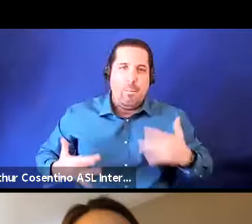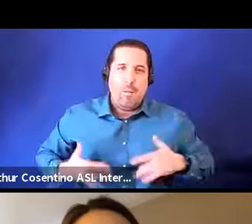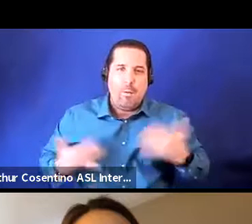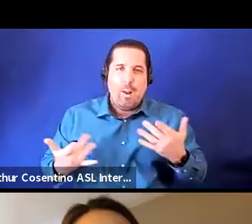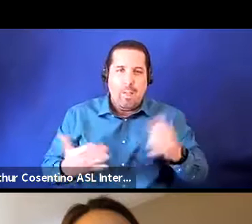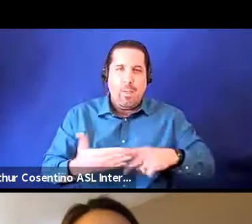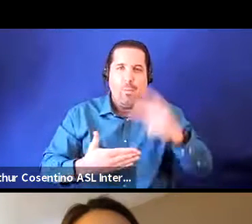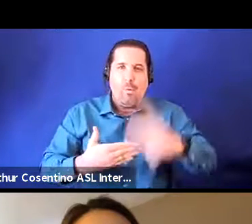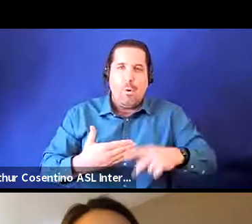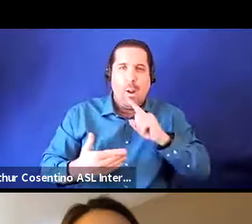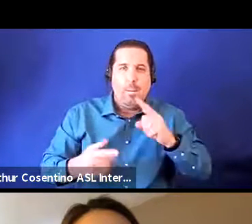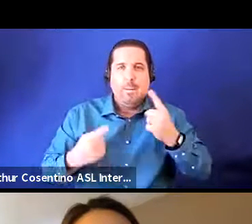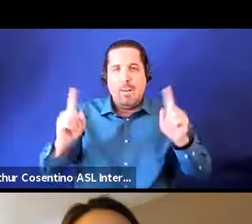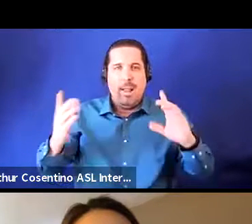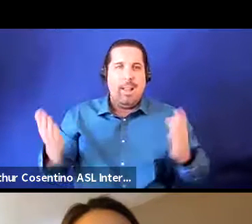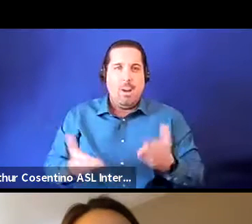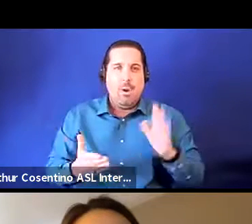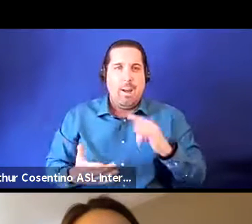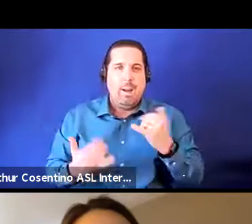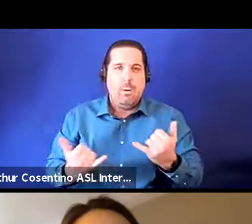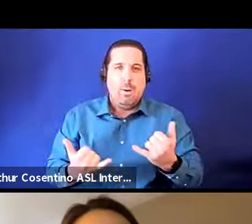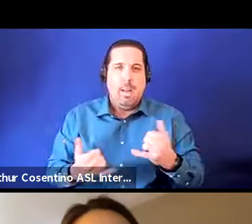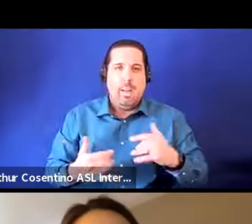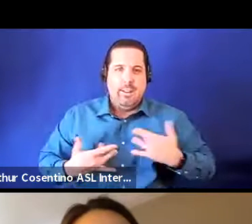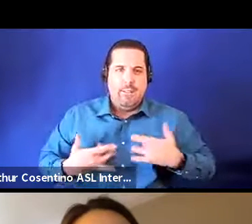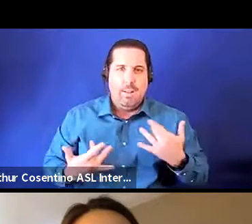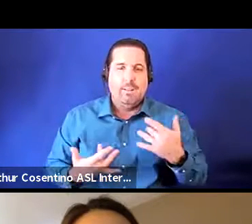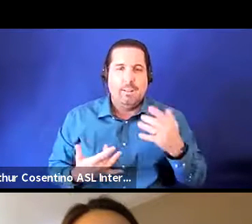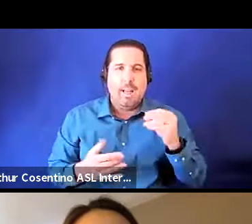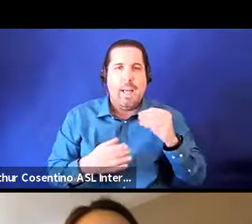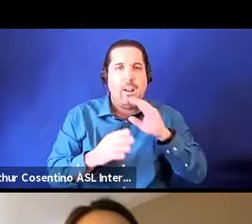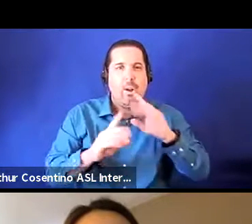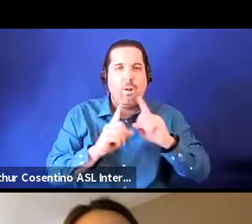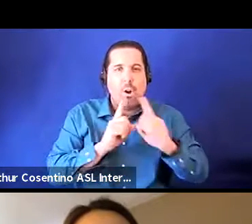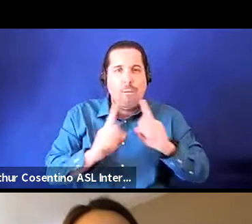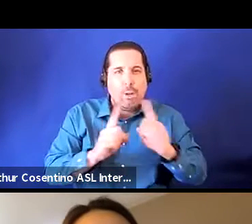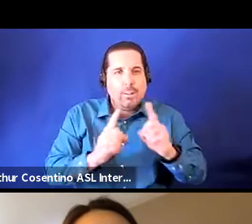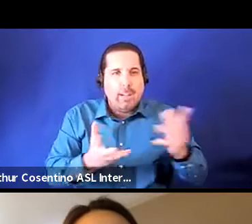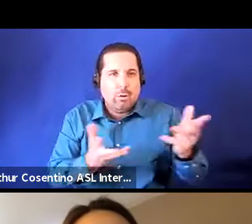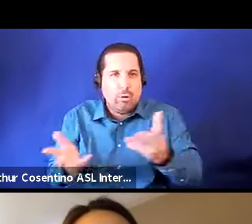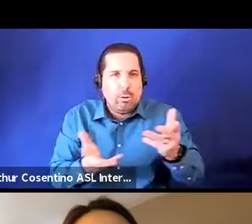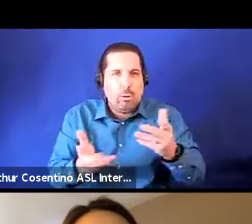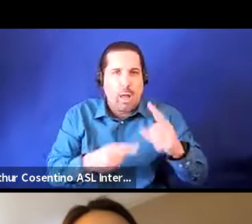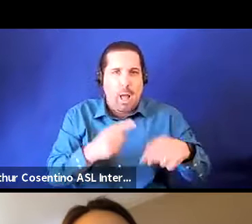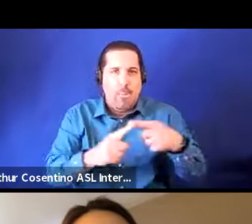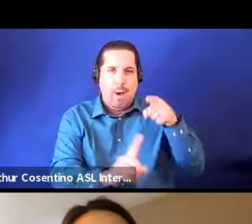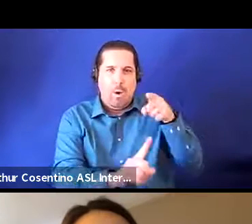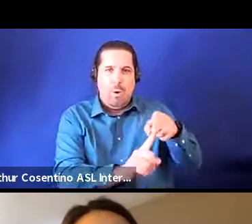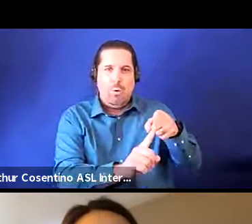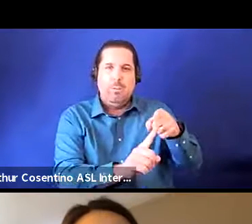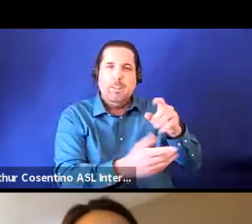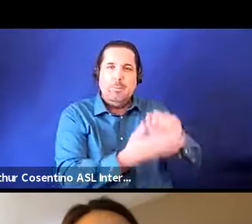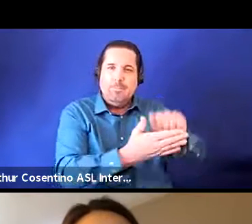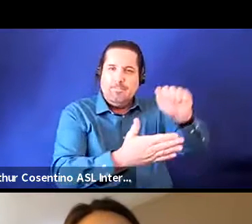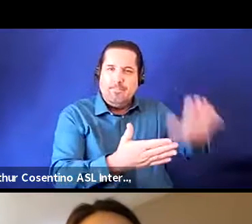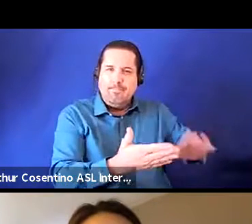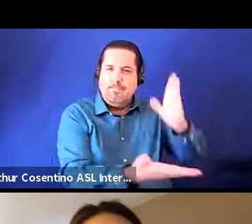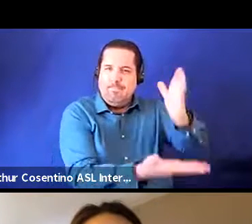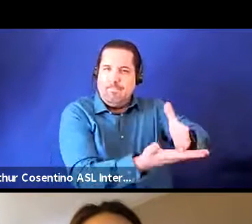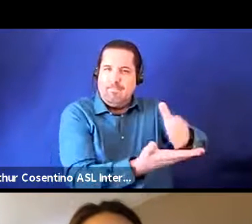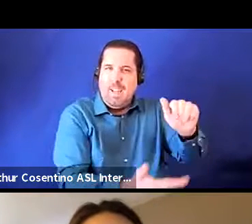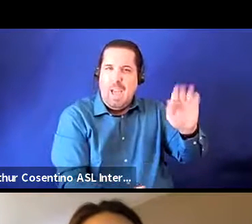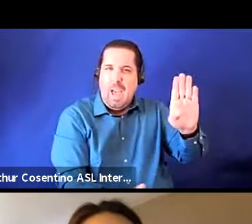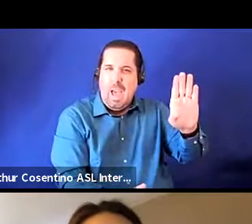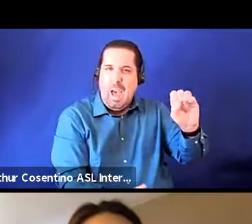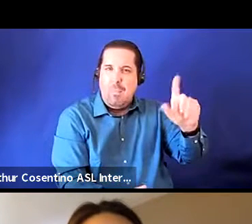being launched by today's event and conversation about abolition. So I'm not going to say too much more. I want to turn